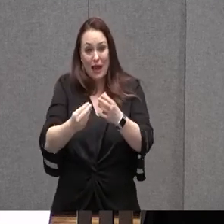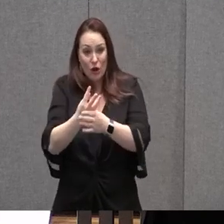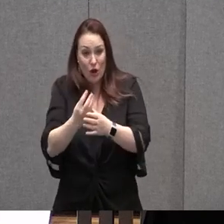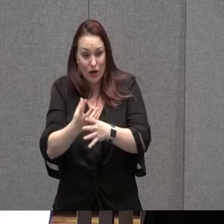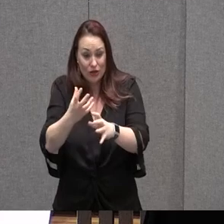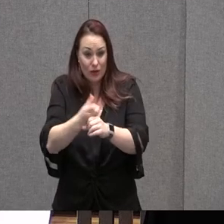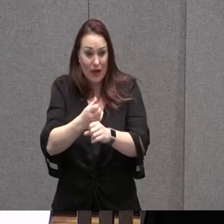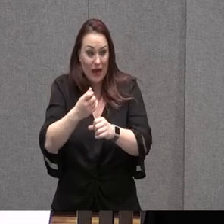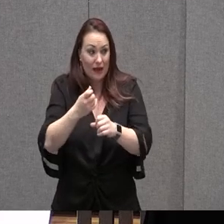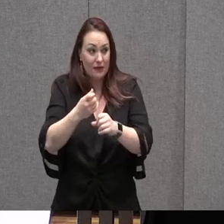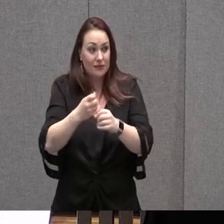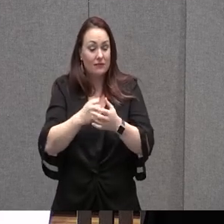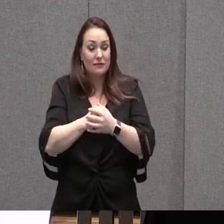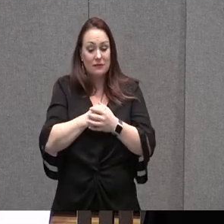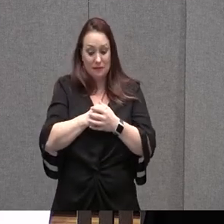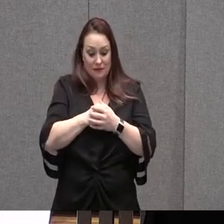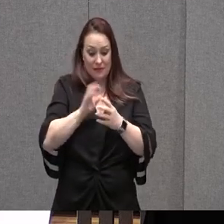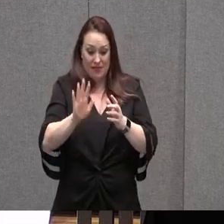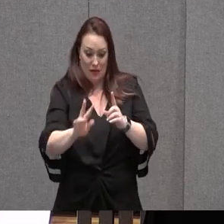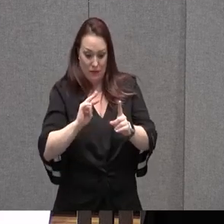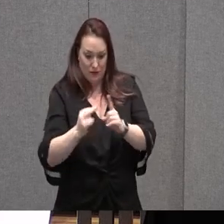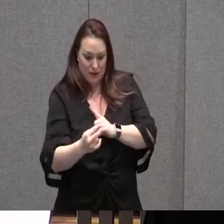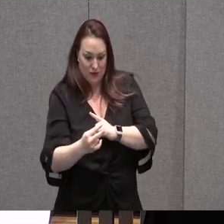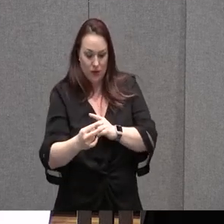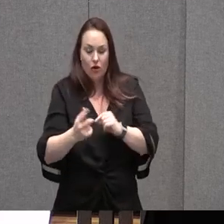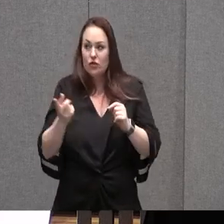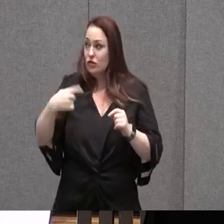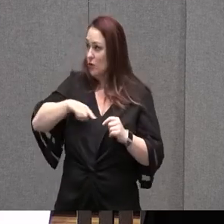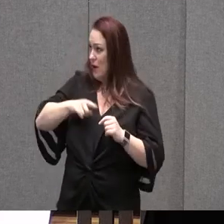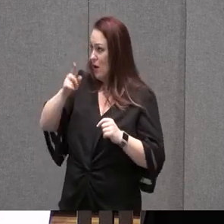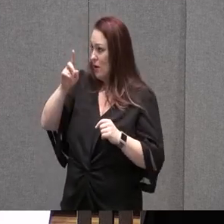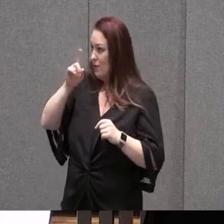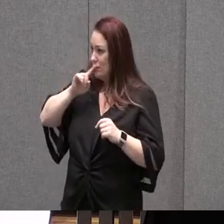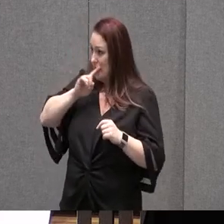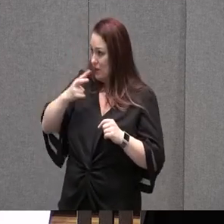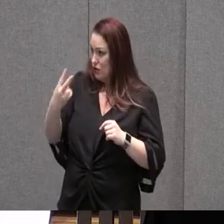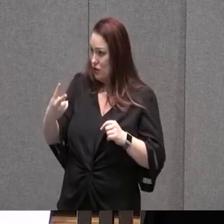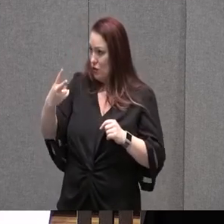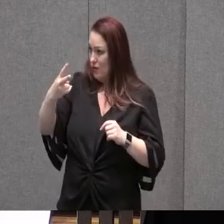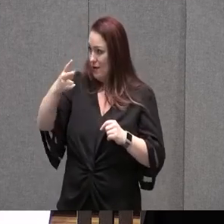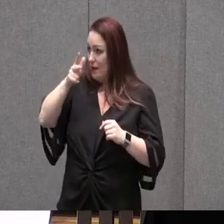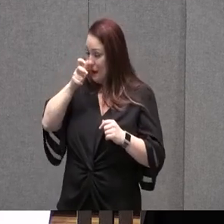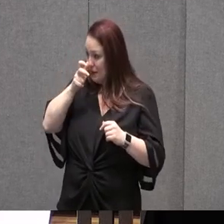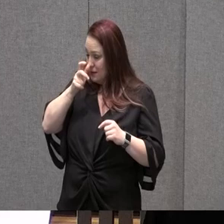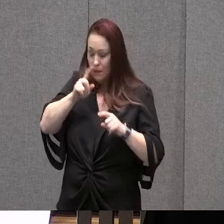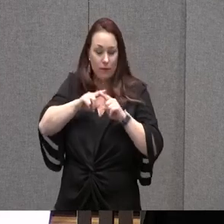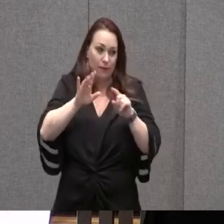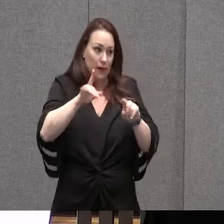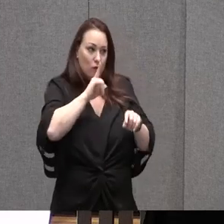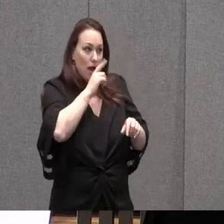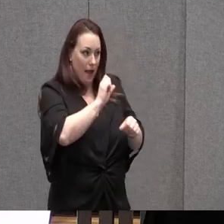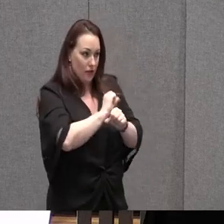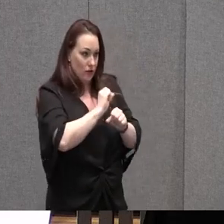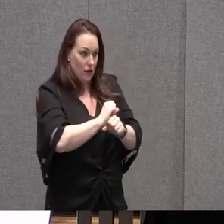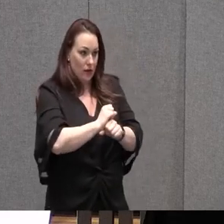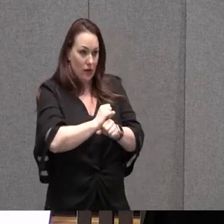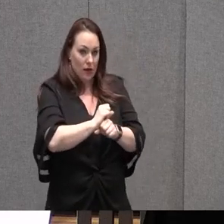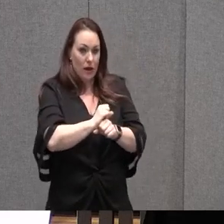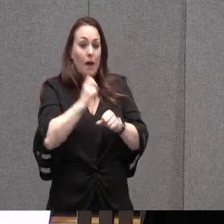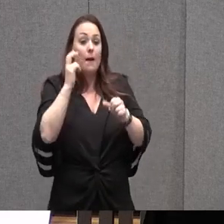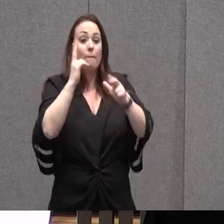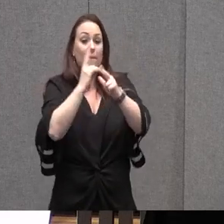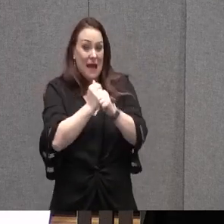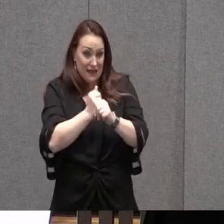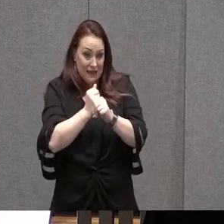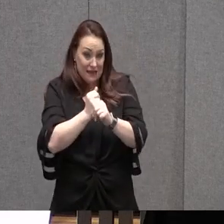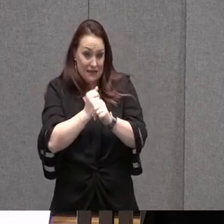get over that fence? So we're pretending to be like the two ants. Yes, but we're actually bunnies. And we want to get into the